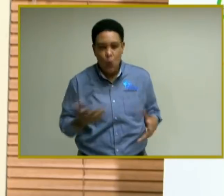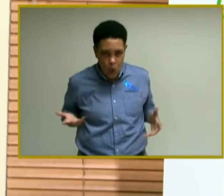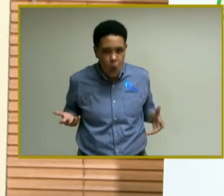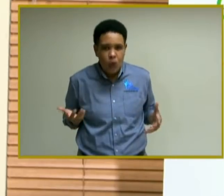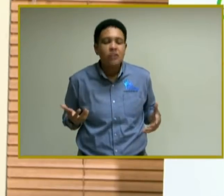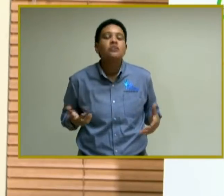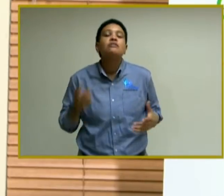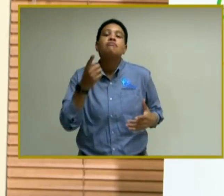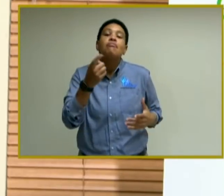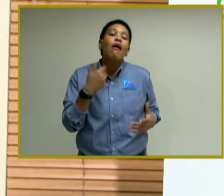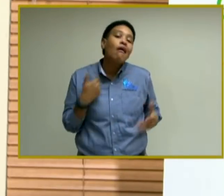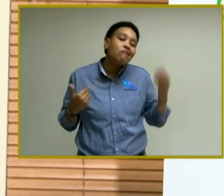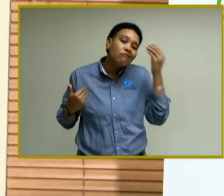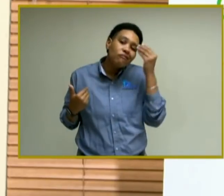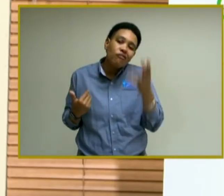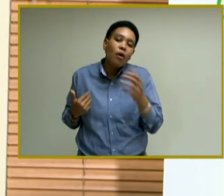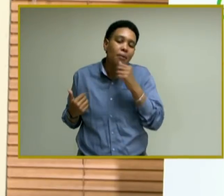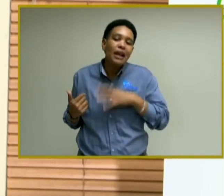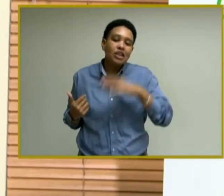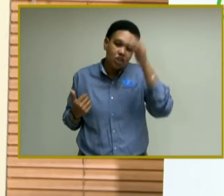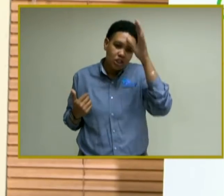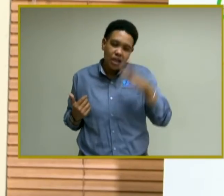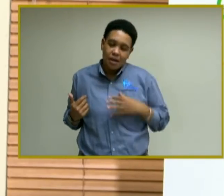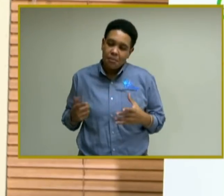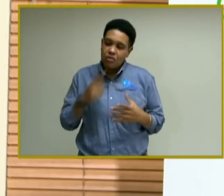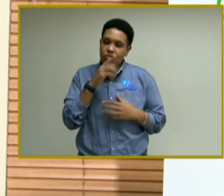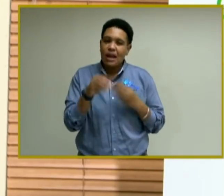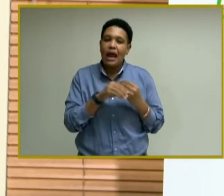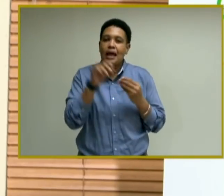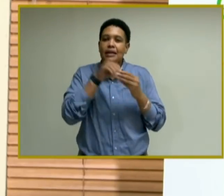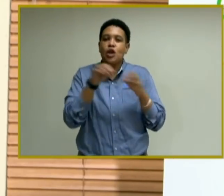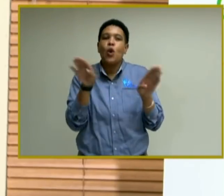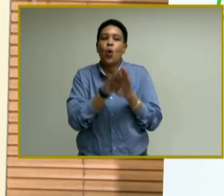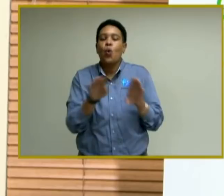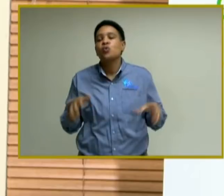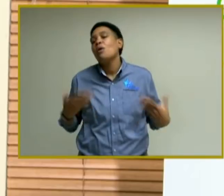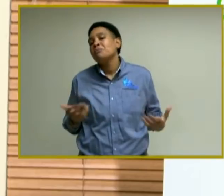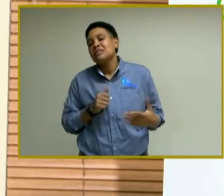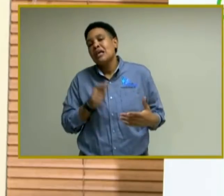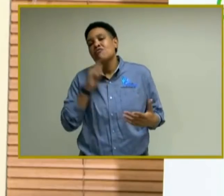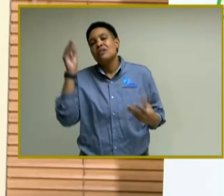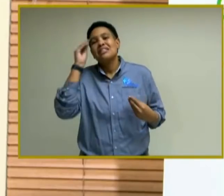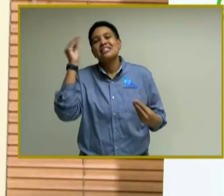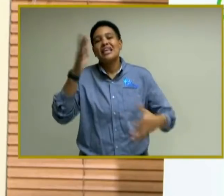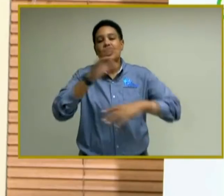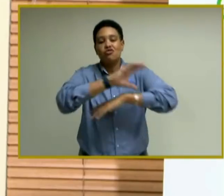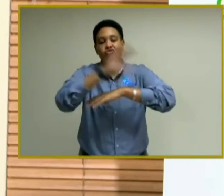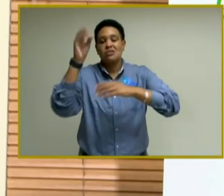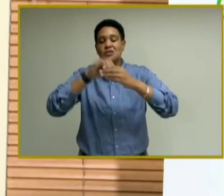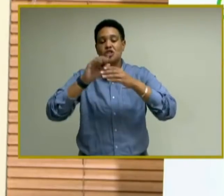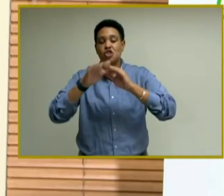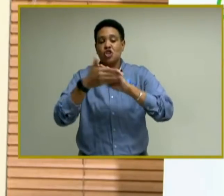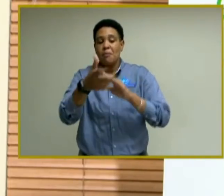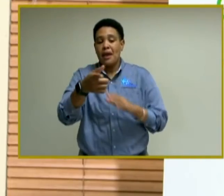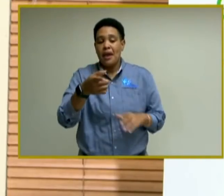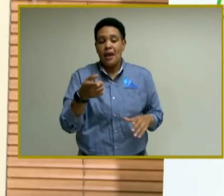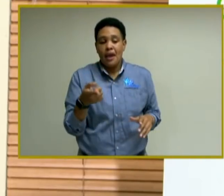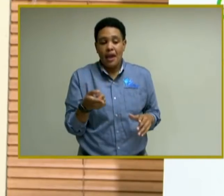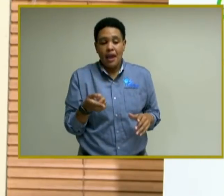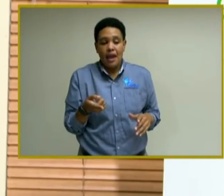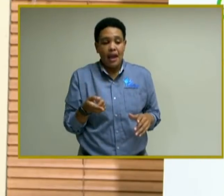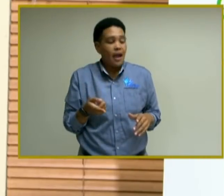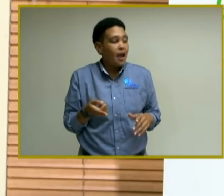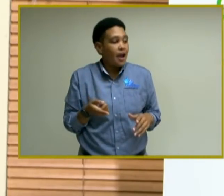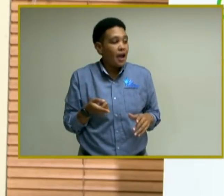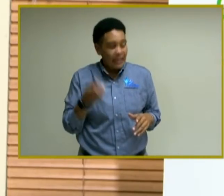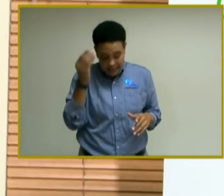So there you have it, ladies and gentlemen. You know, in closing, I say Christmas in Jamaica is, as